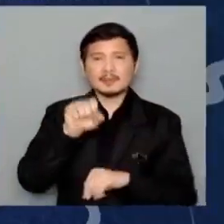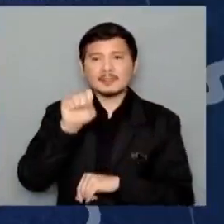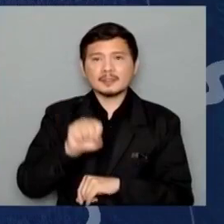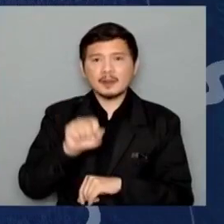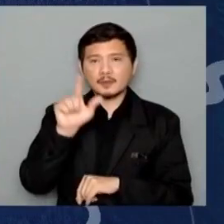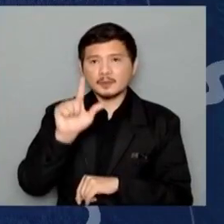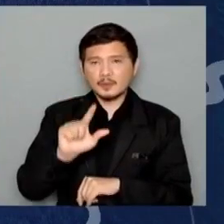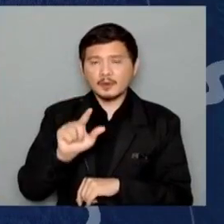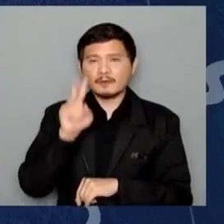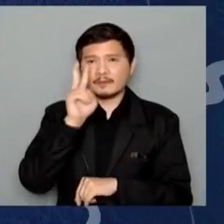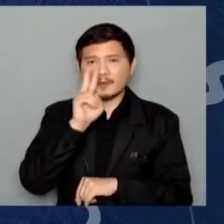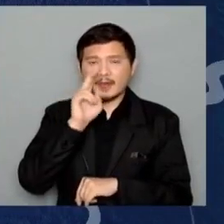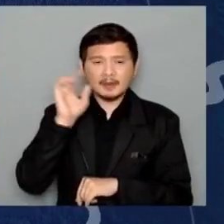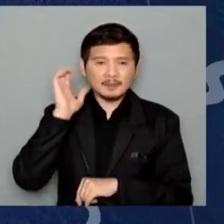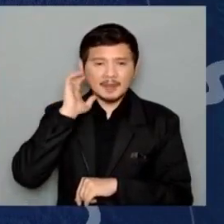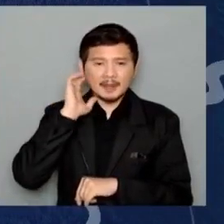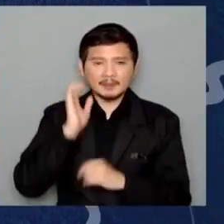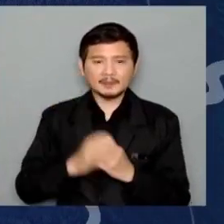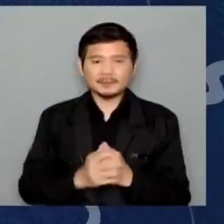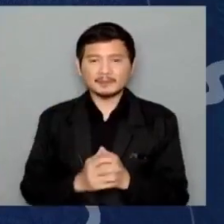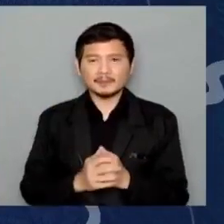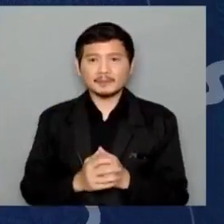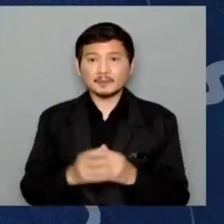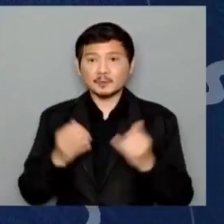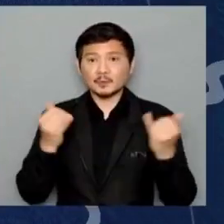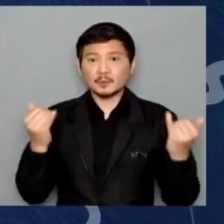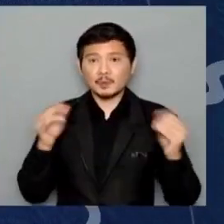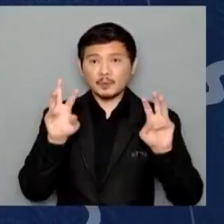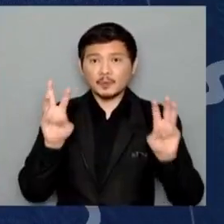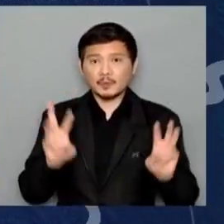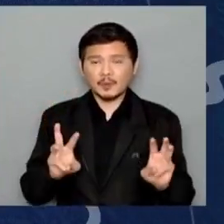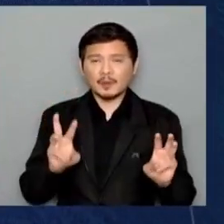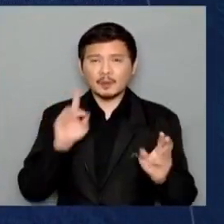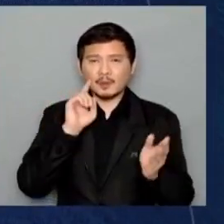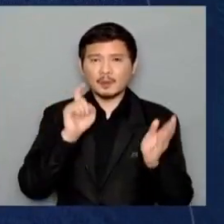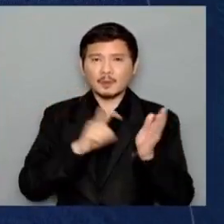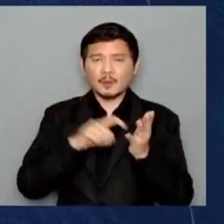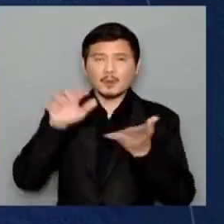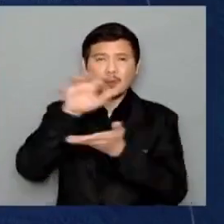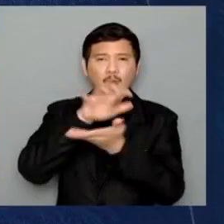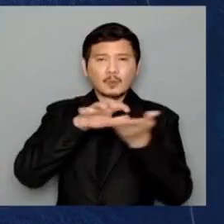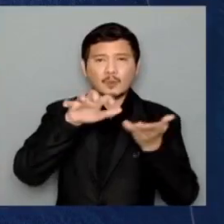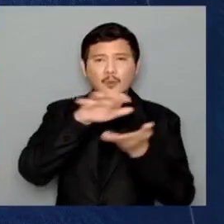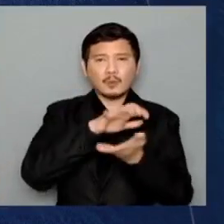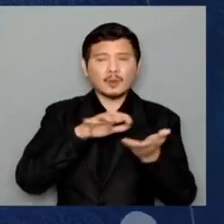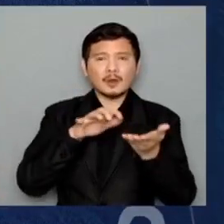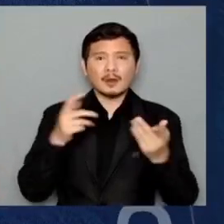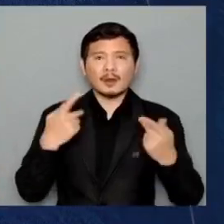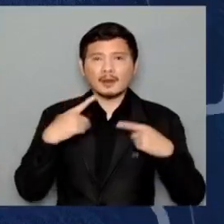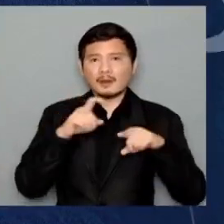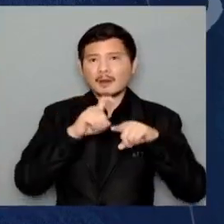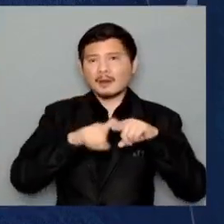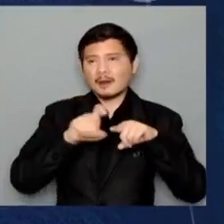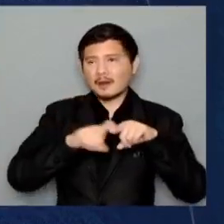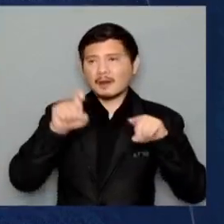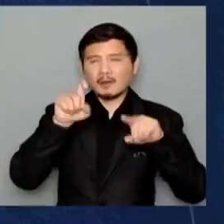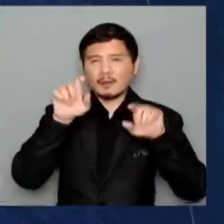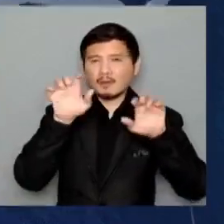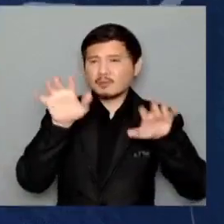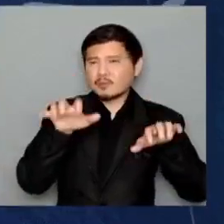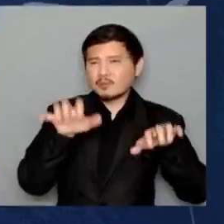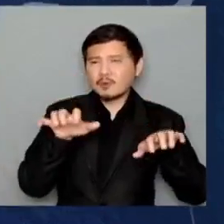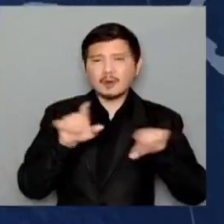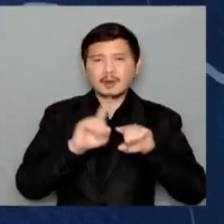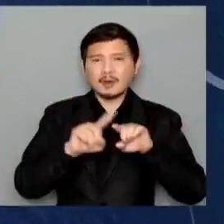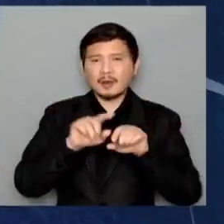Mindanao. So for today's weather, we are expecting a cloudy skies with scattered rain showers and thunderstorms over the Visayas, Caraga, Bicol